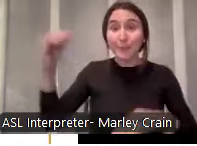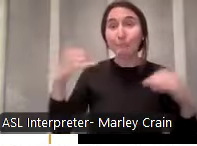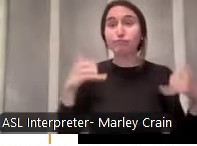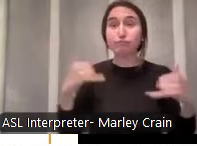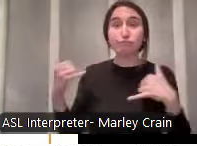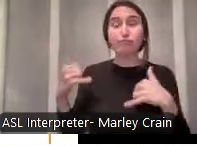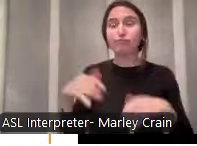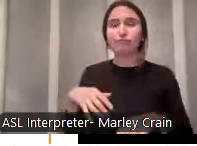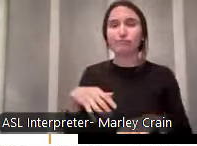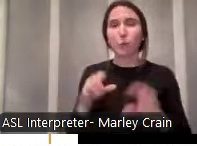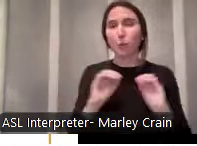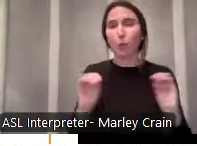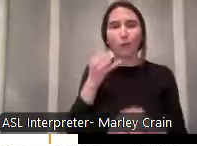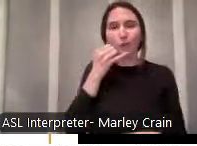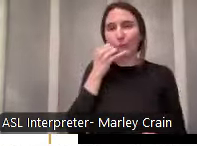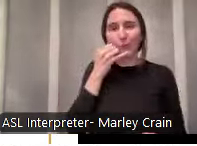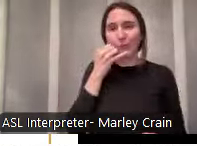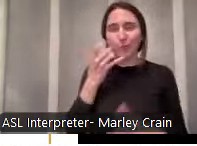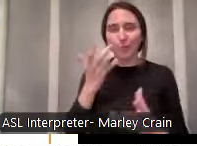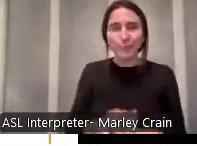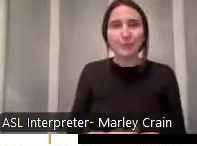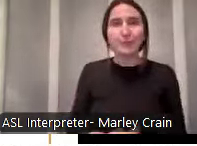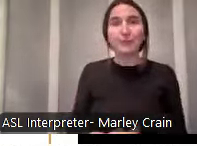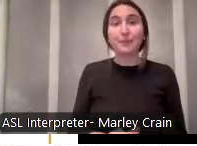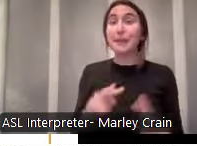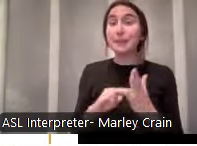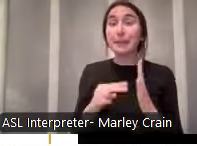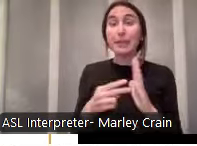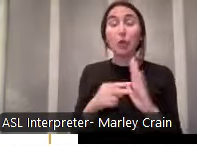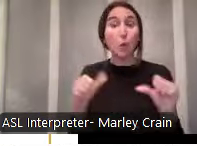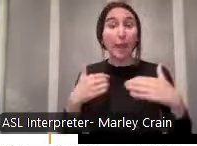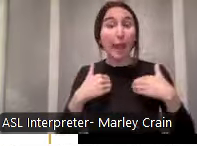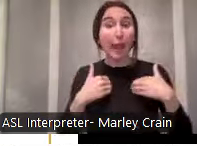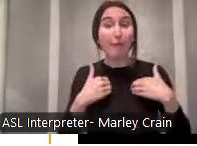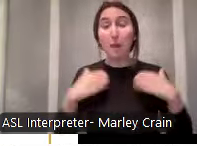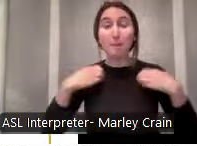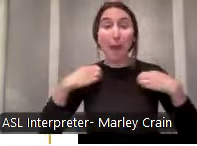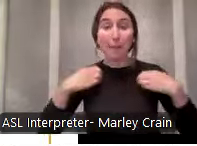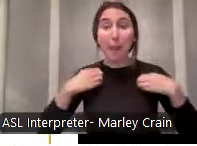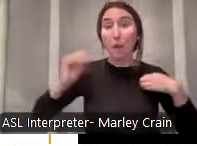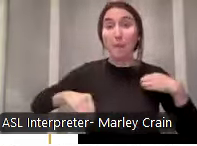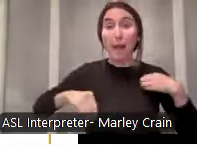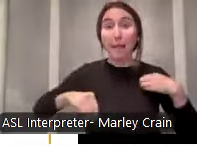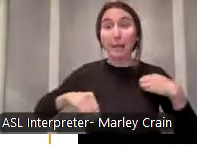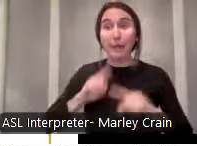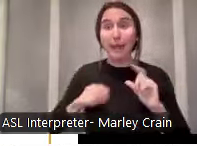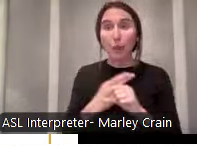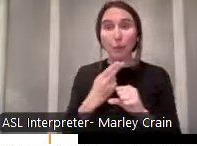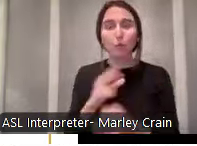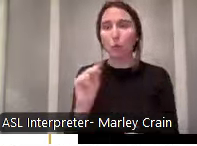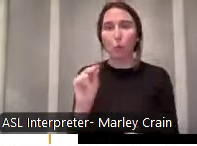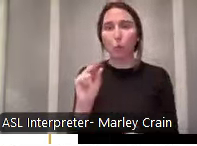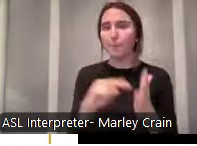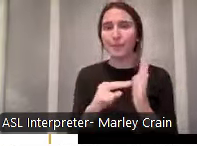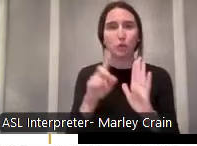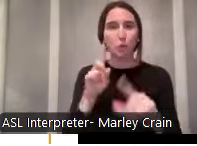you. Schools have to have a way to store the devices. That's up to each school. But they can be